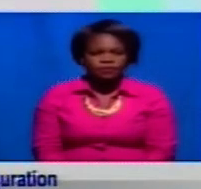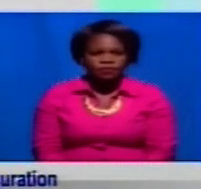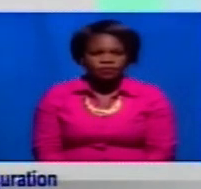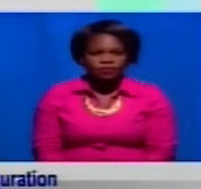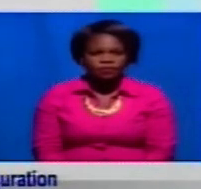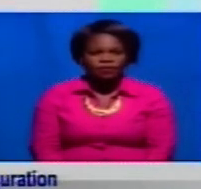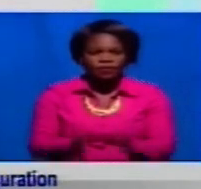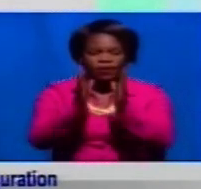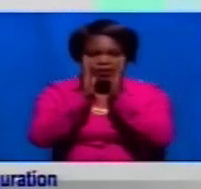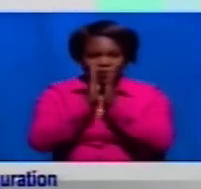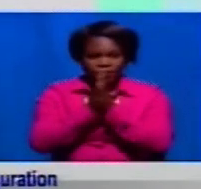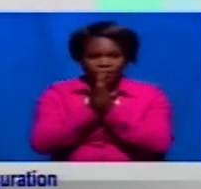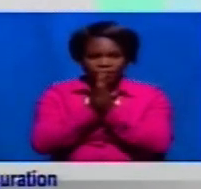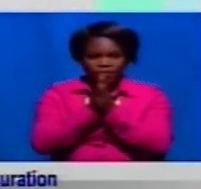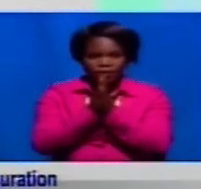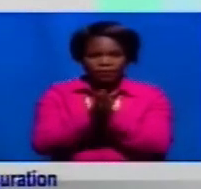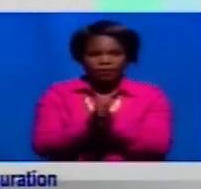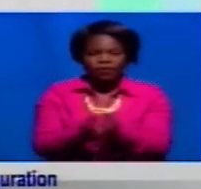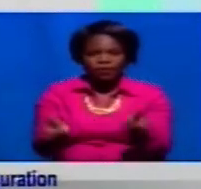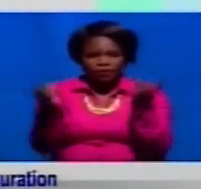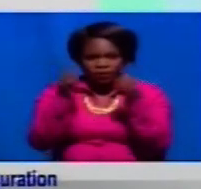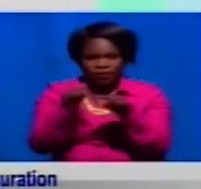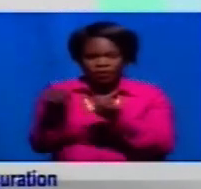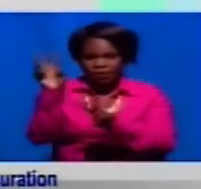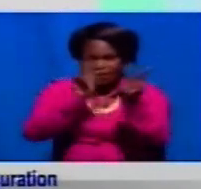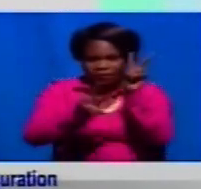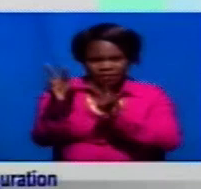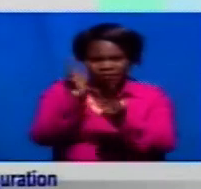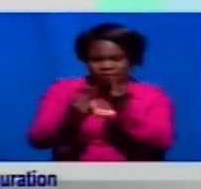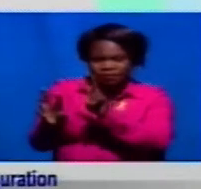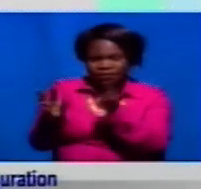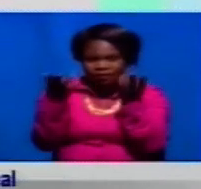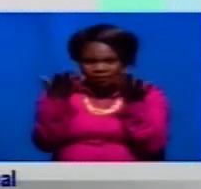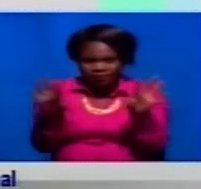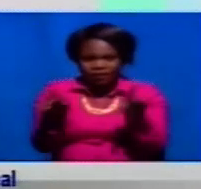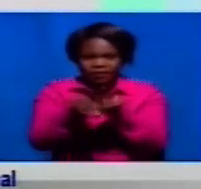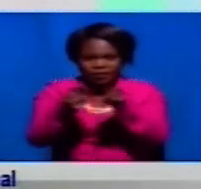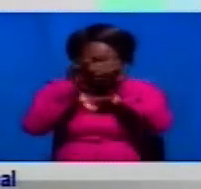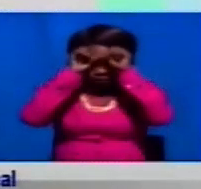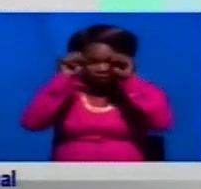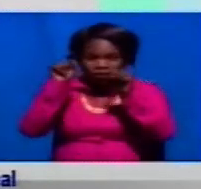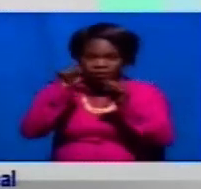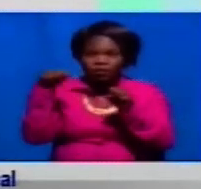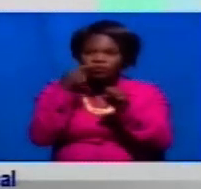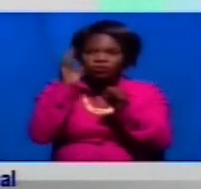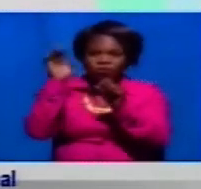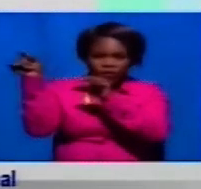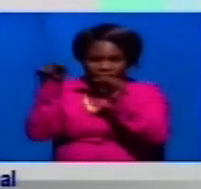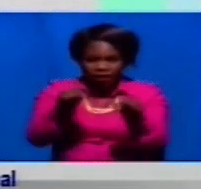I pray that when my tour of duty as head of state is over, those who come in will emulate